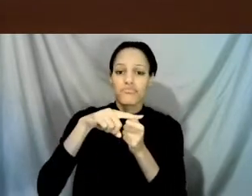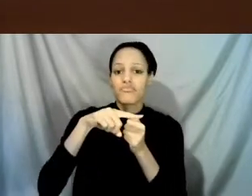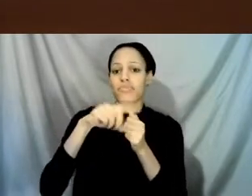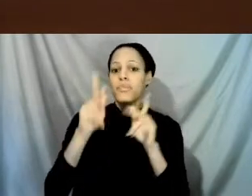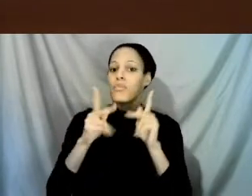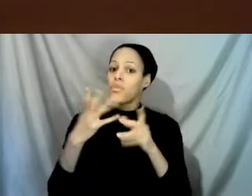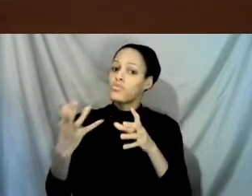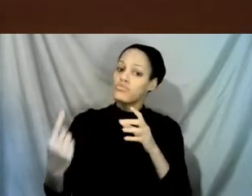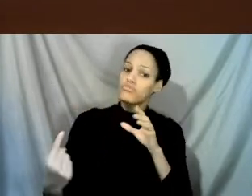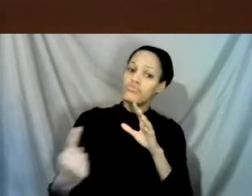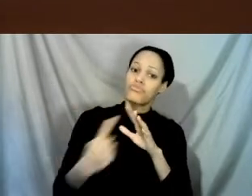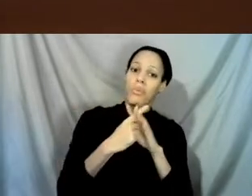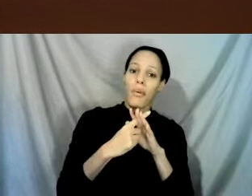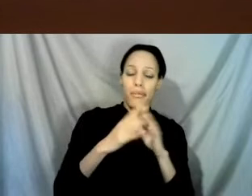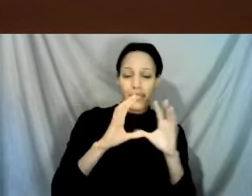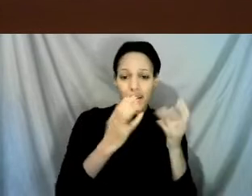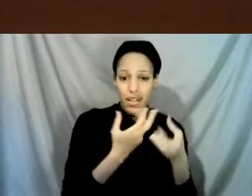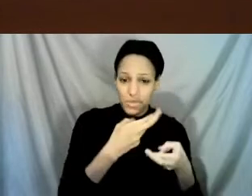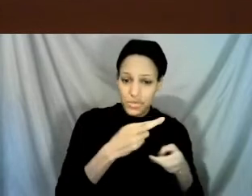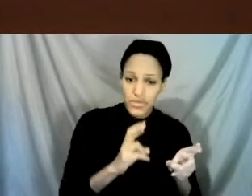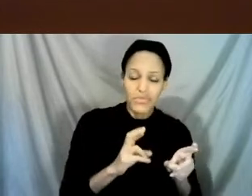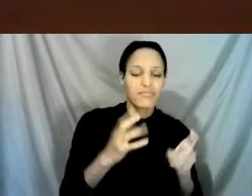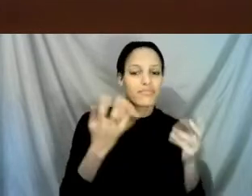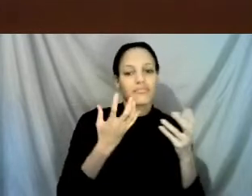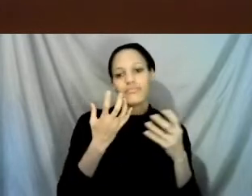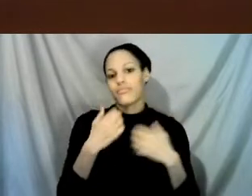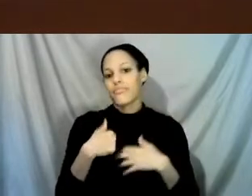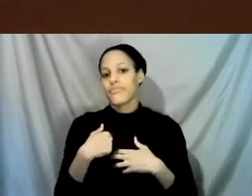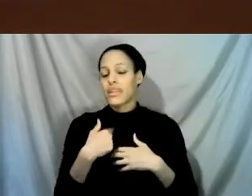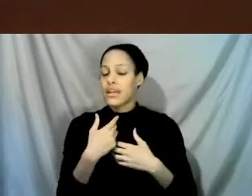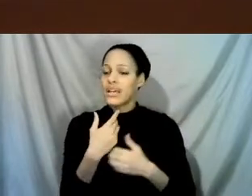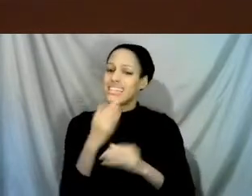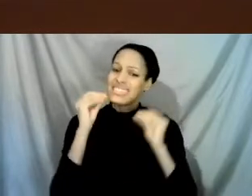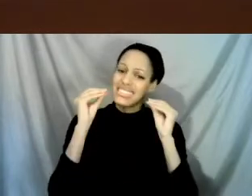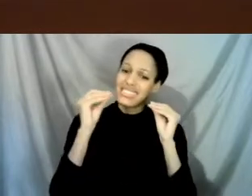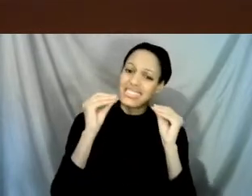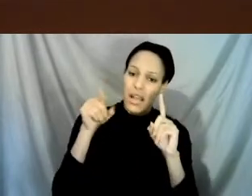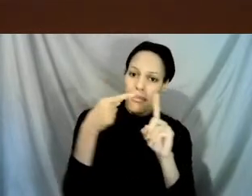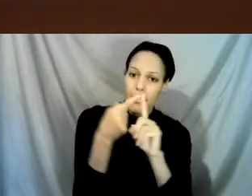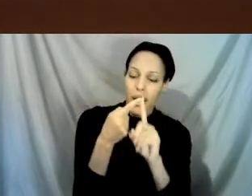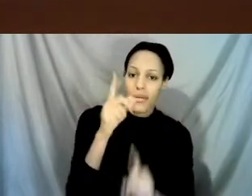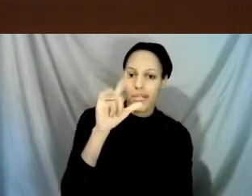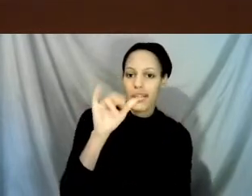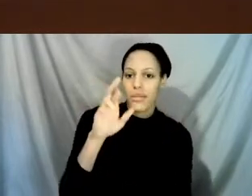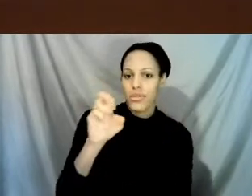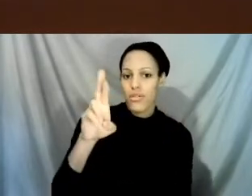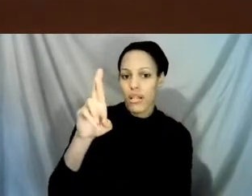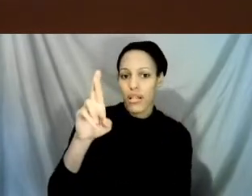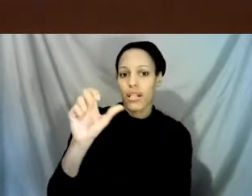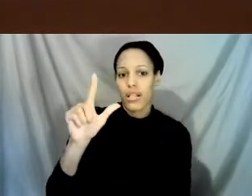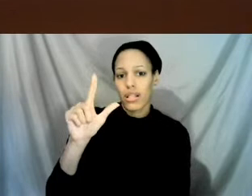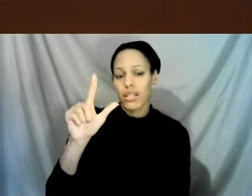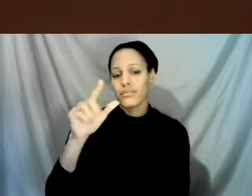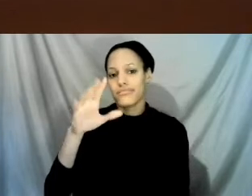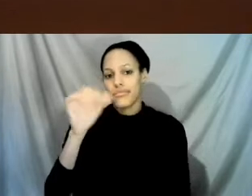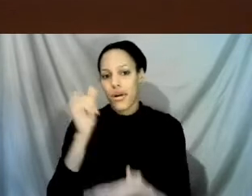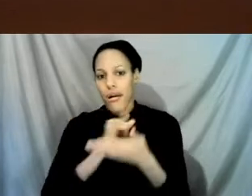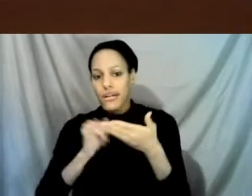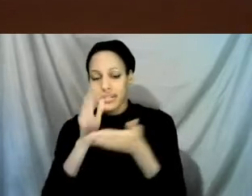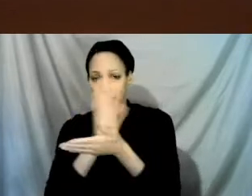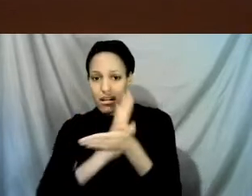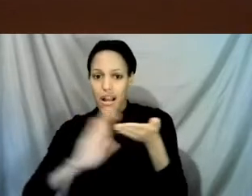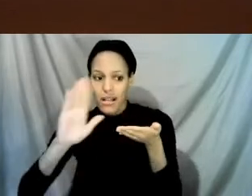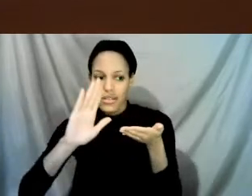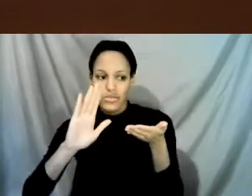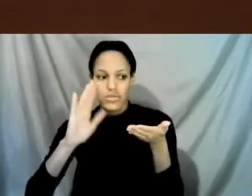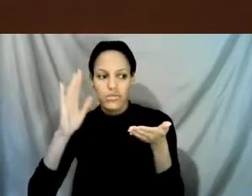classroom. The thing about teaching at a liberal arts college that doesn't have a dance major yet, which is we don't have one, is that you never